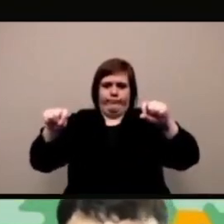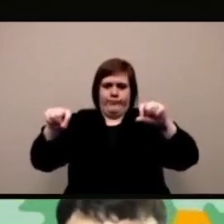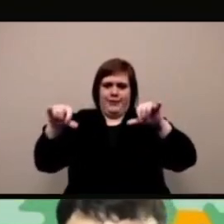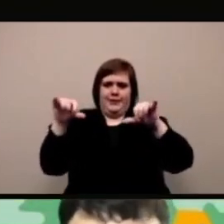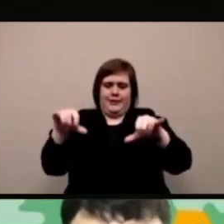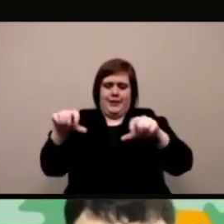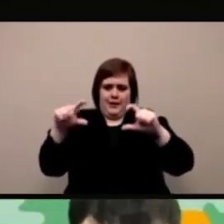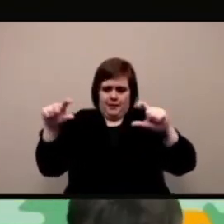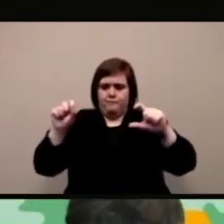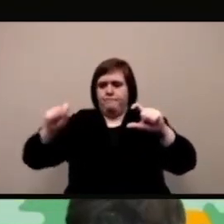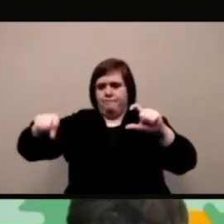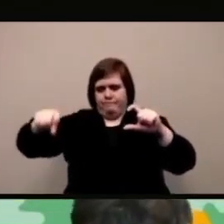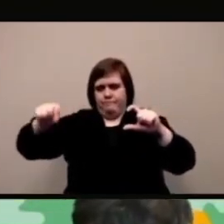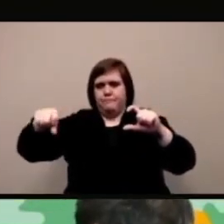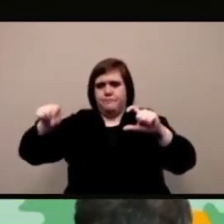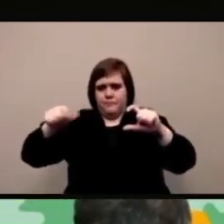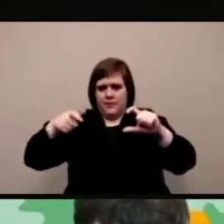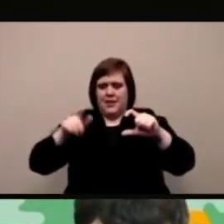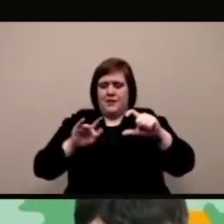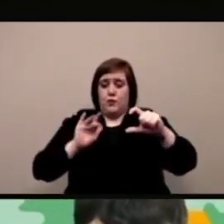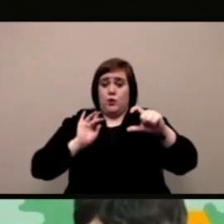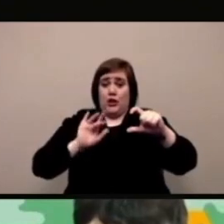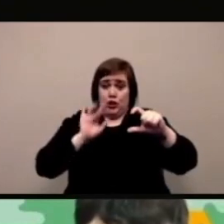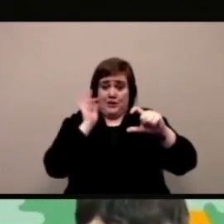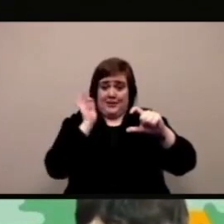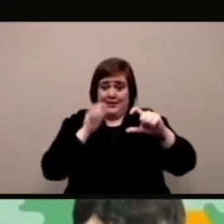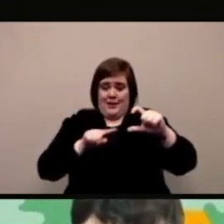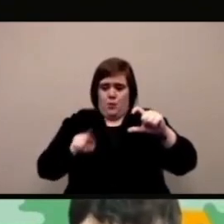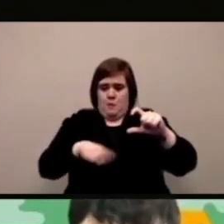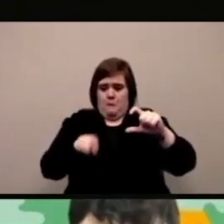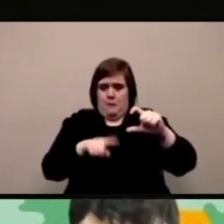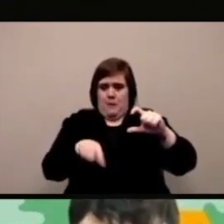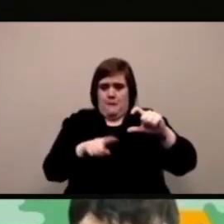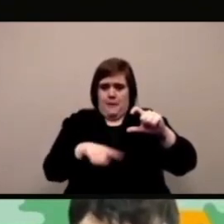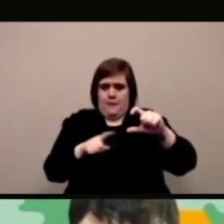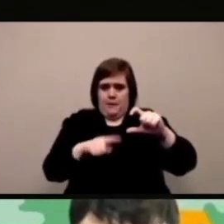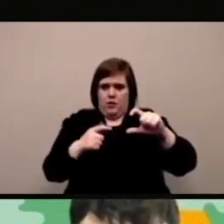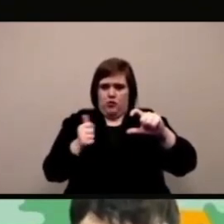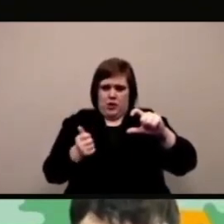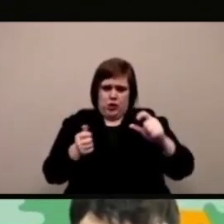you touch that. If you click on them, they'll spin. So you can try to maneuver them a little more,